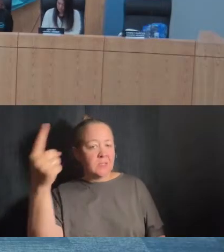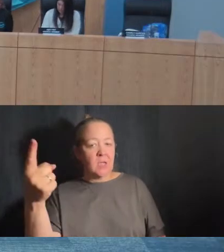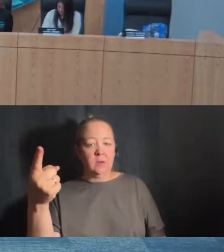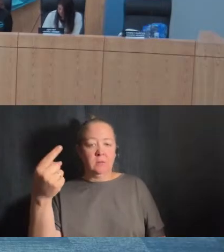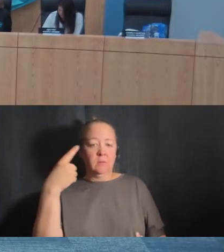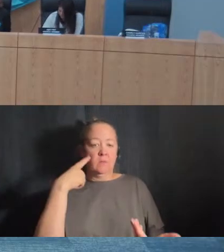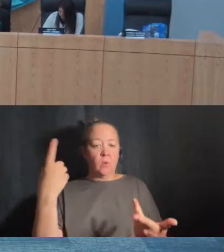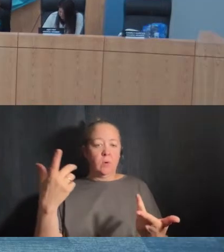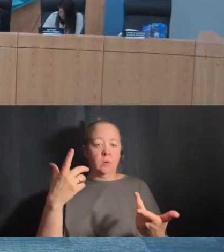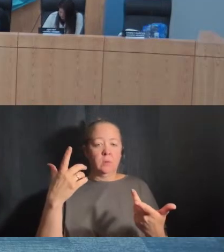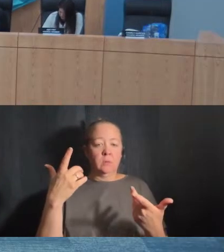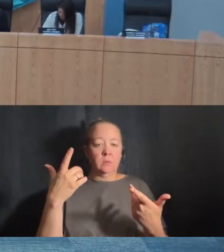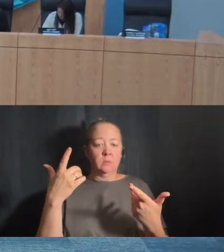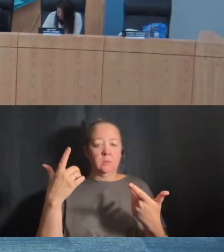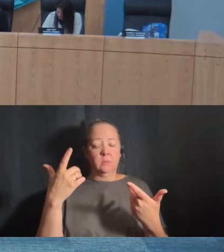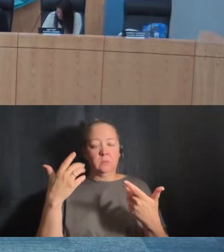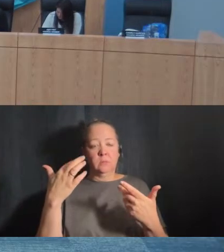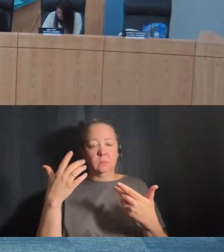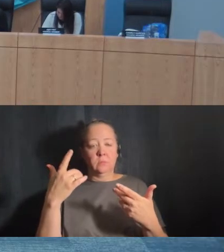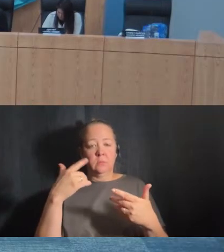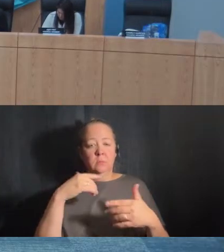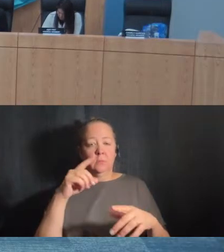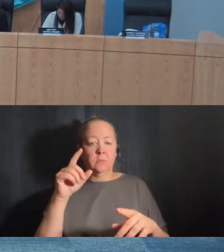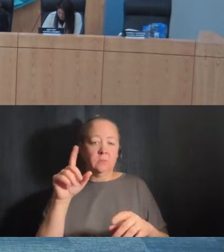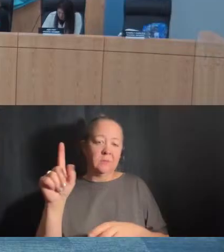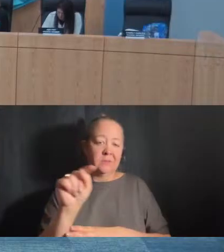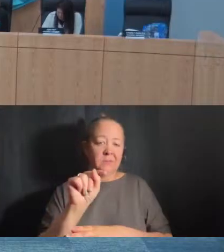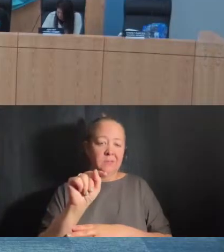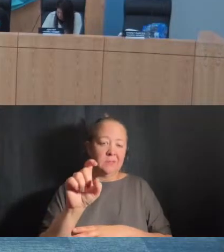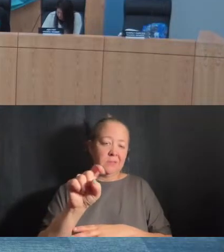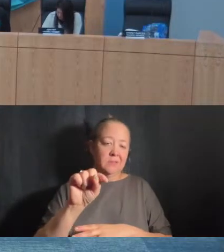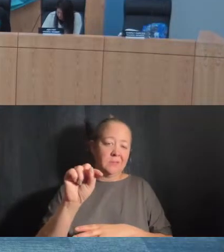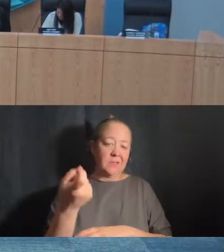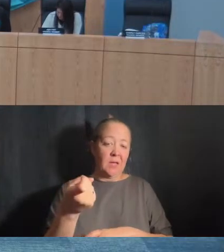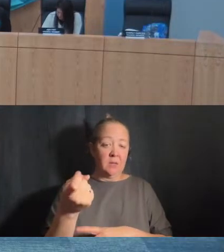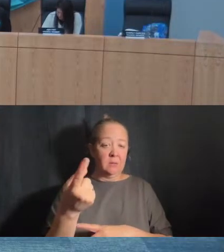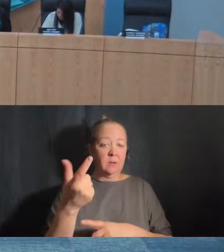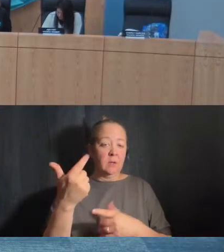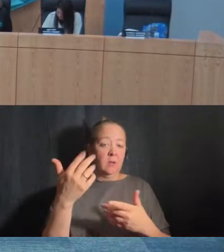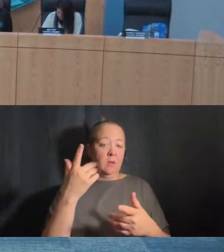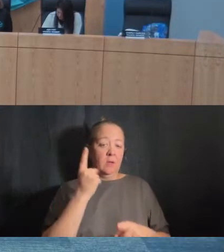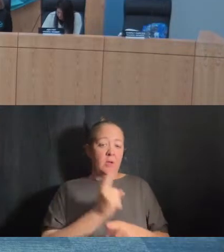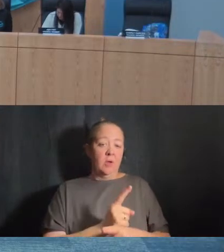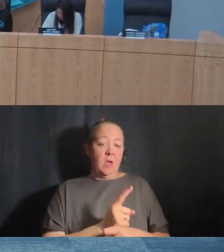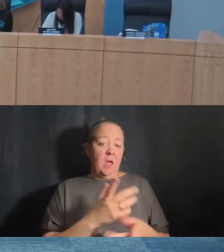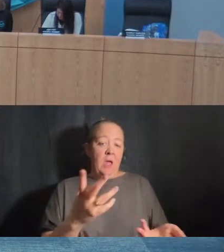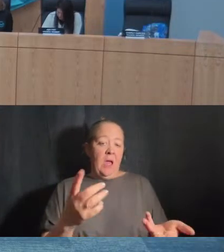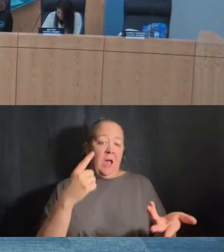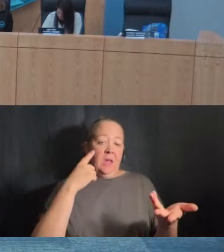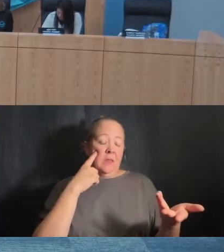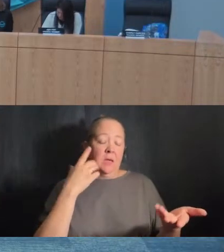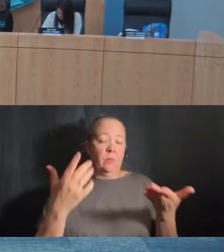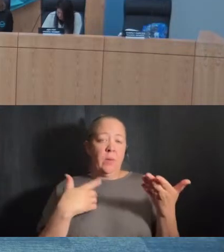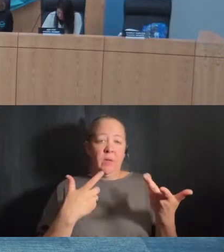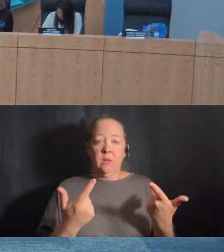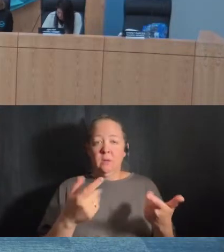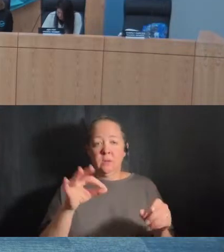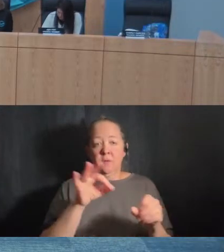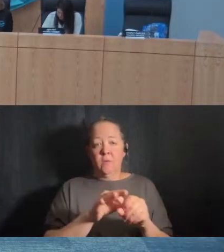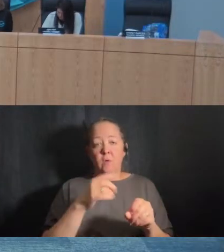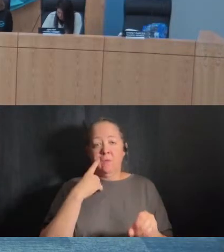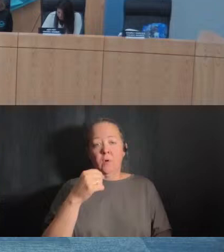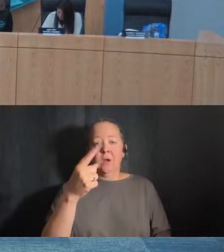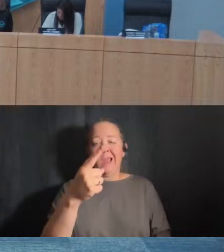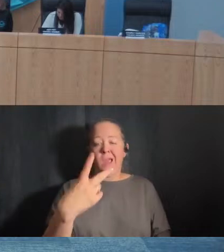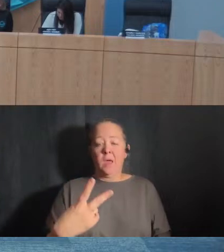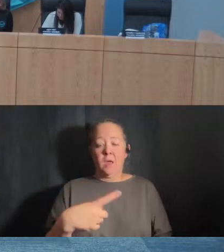to change. I think there's a scenario where we vote tonight to do 0.5 cent off, do 4.5 cent increase, and then see if